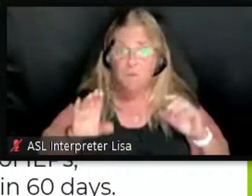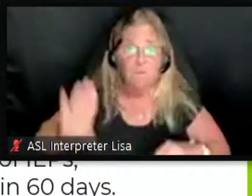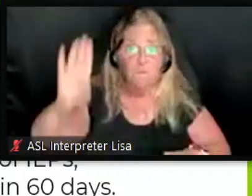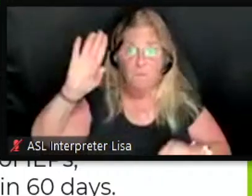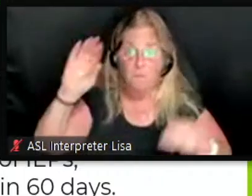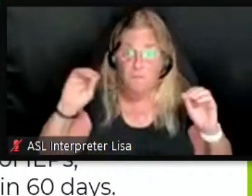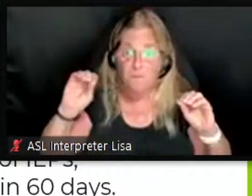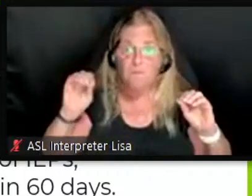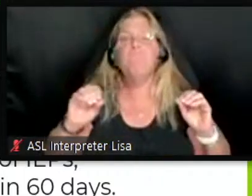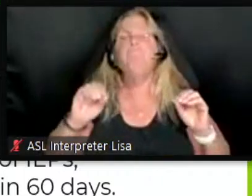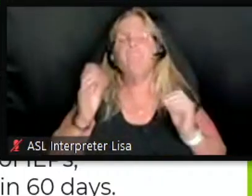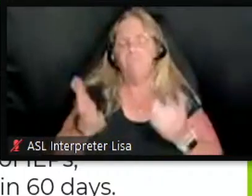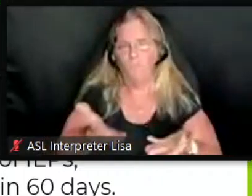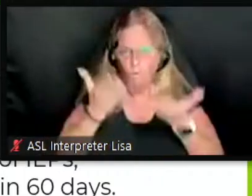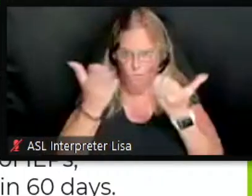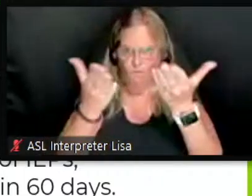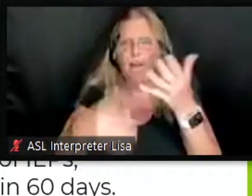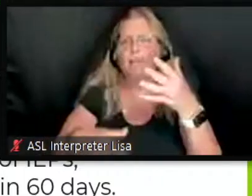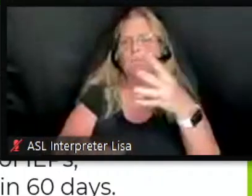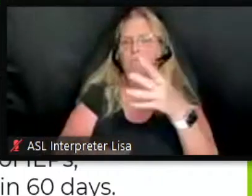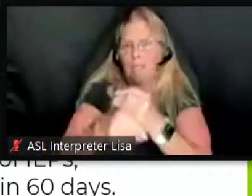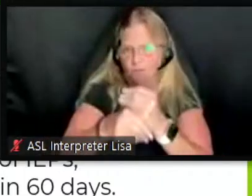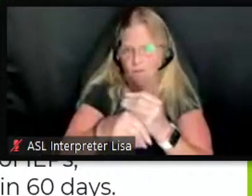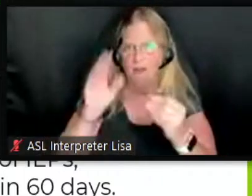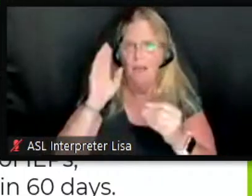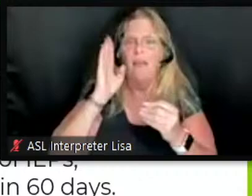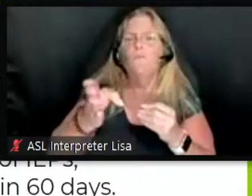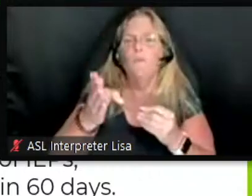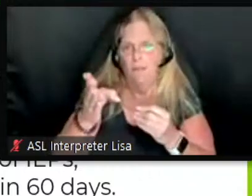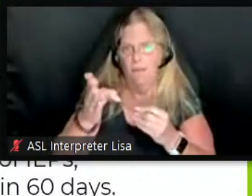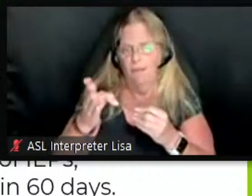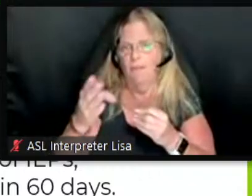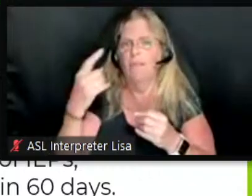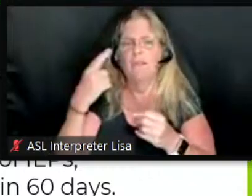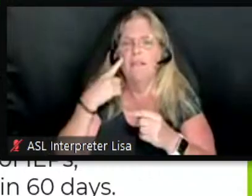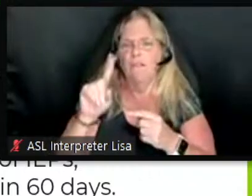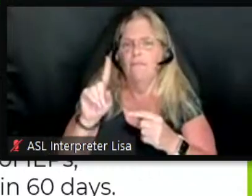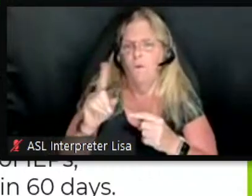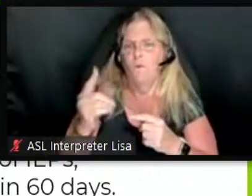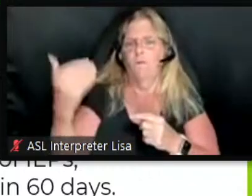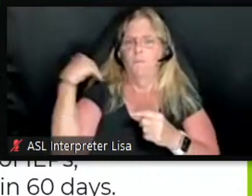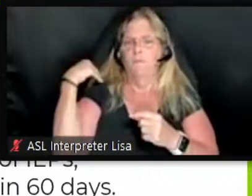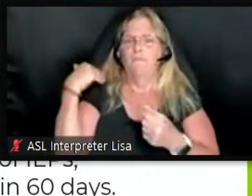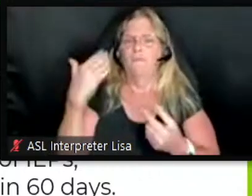these recommendations to the previous ones agreed upon.